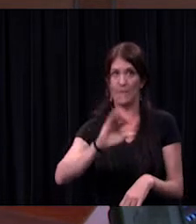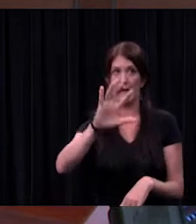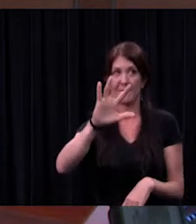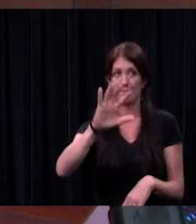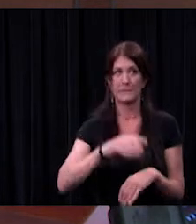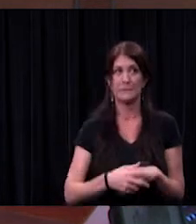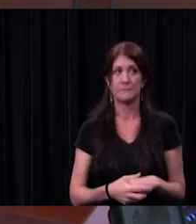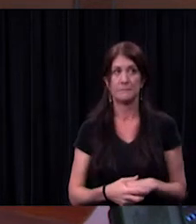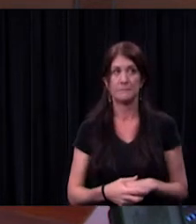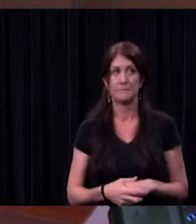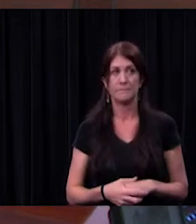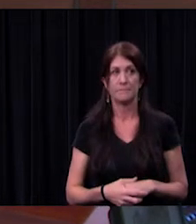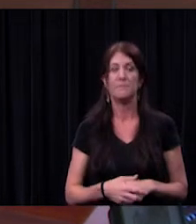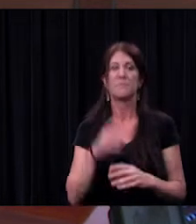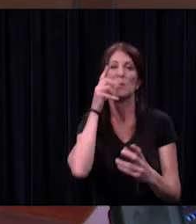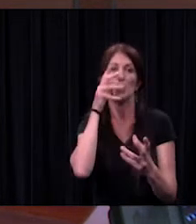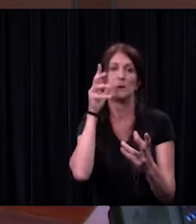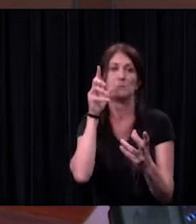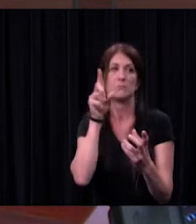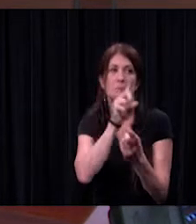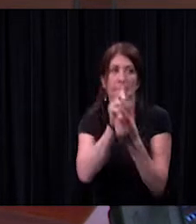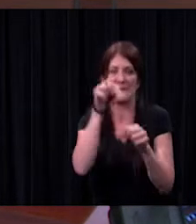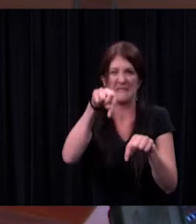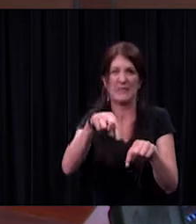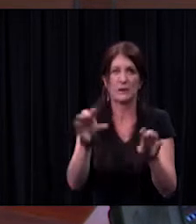p.m. in this room. Second.